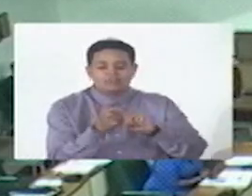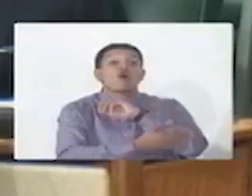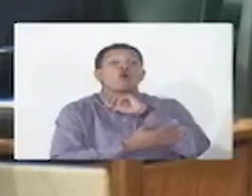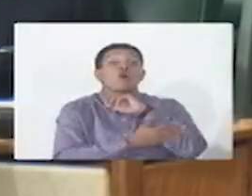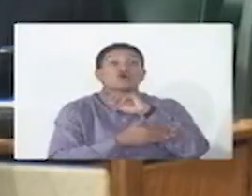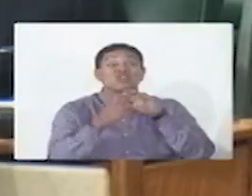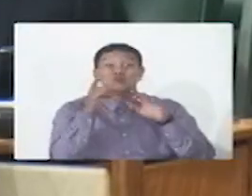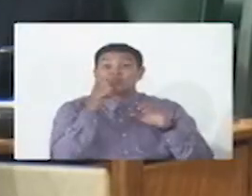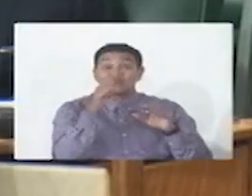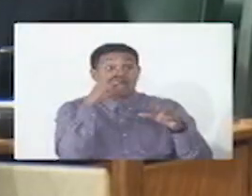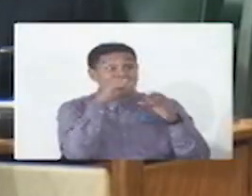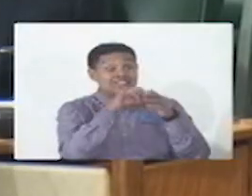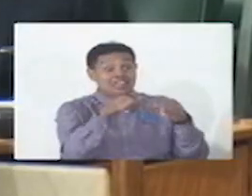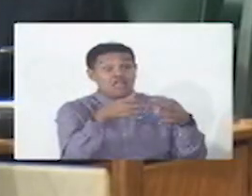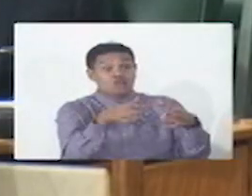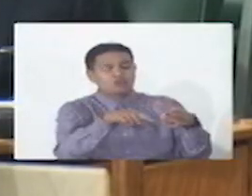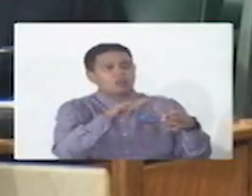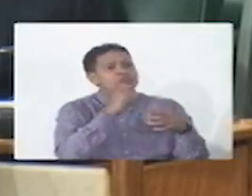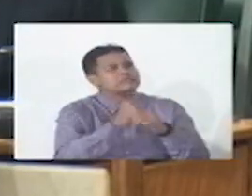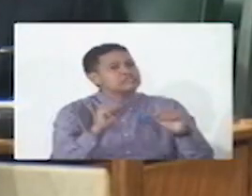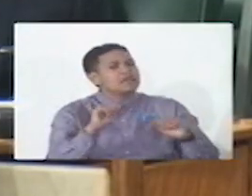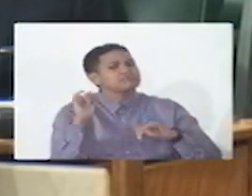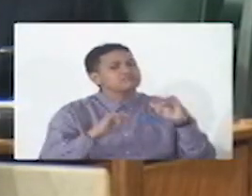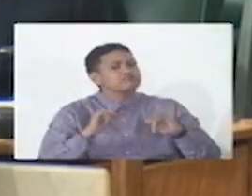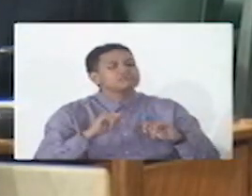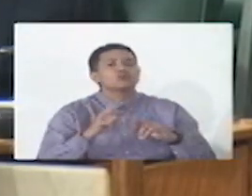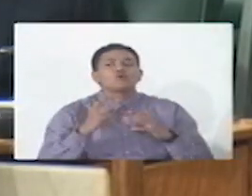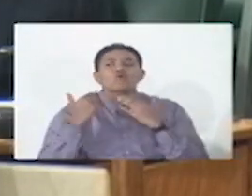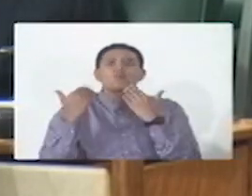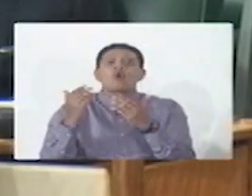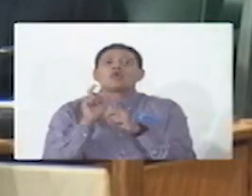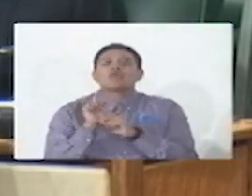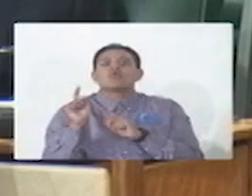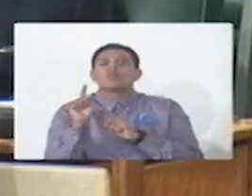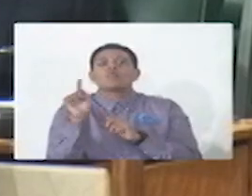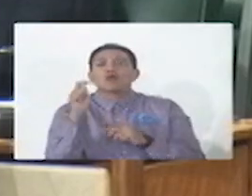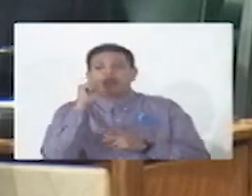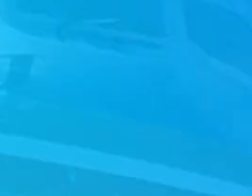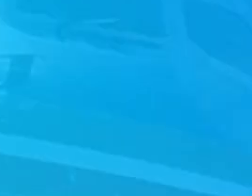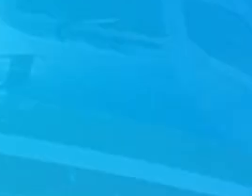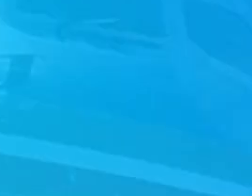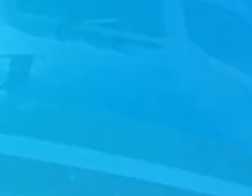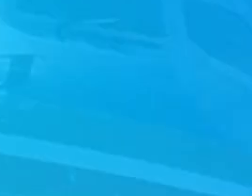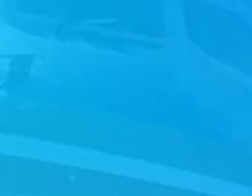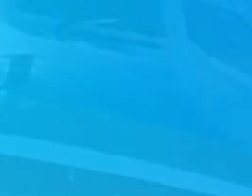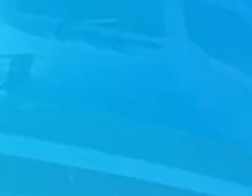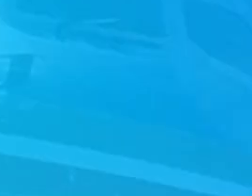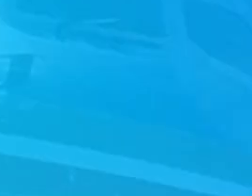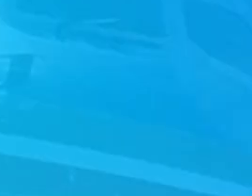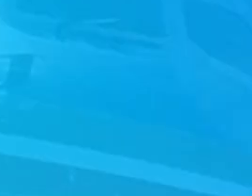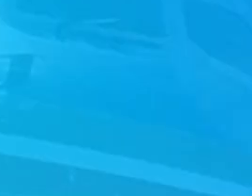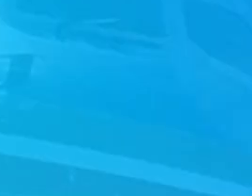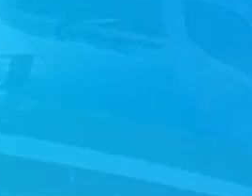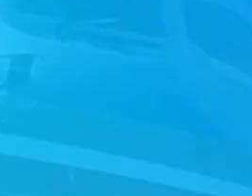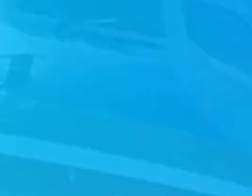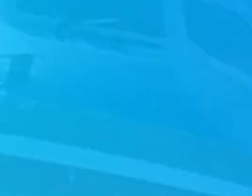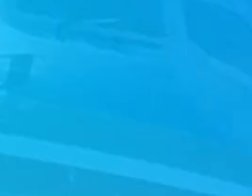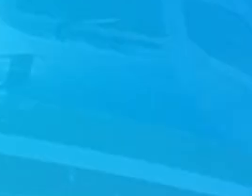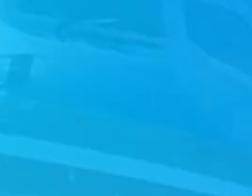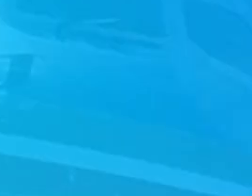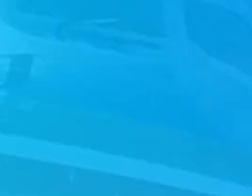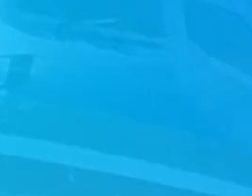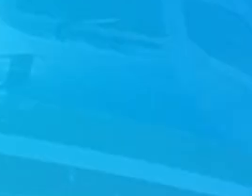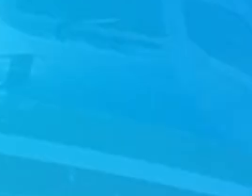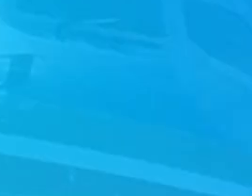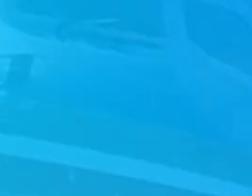of the travel bubble proceed to where they're sampled for testing. It is at this step where persons